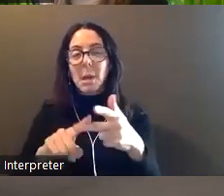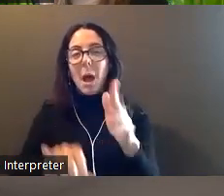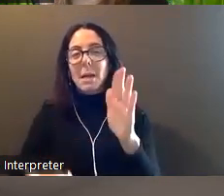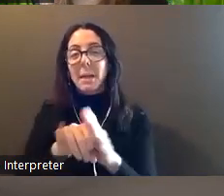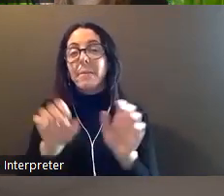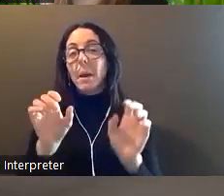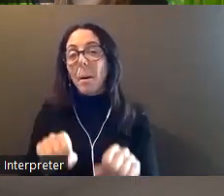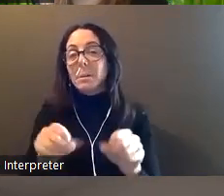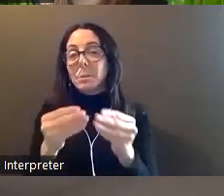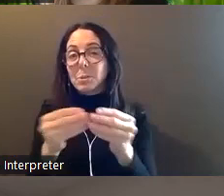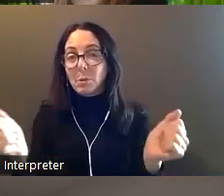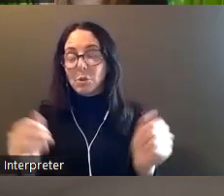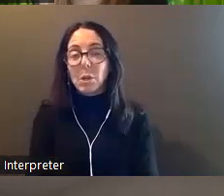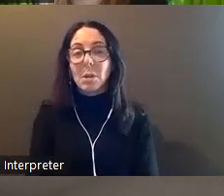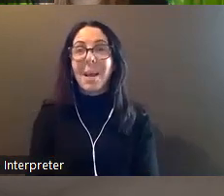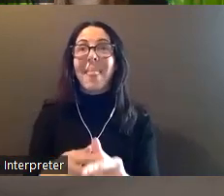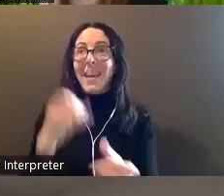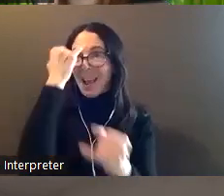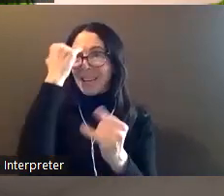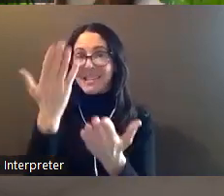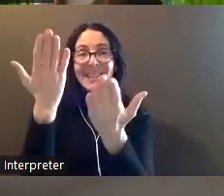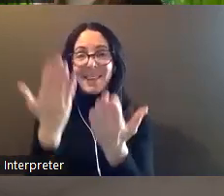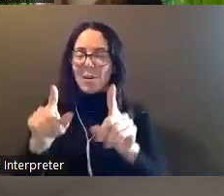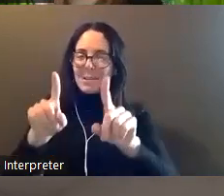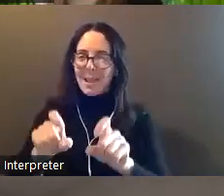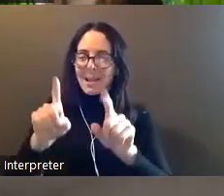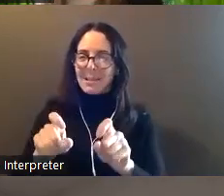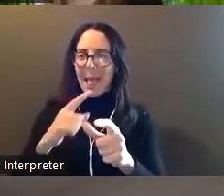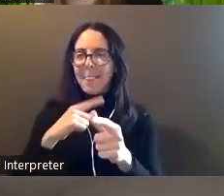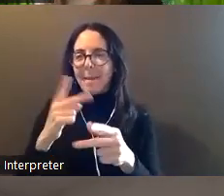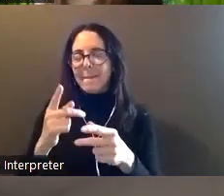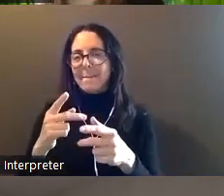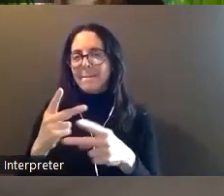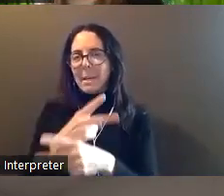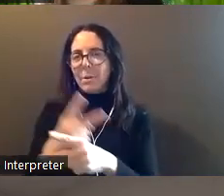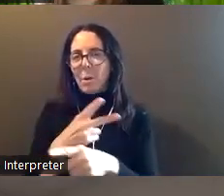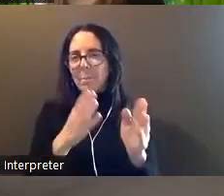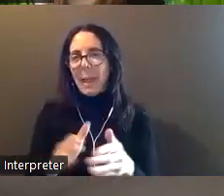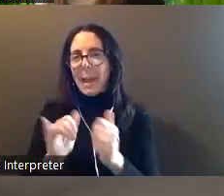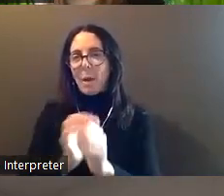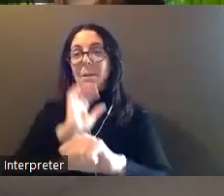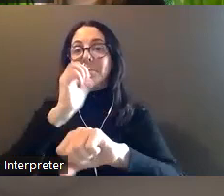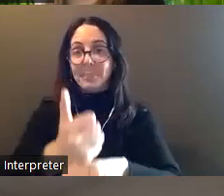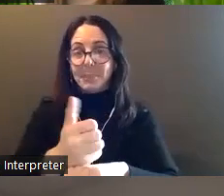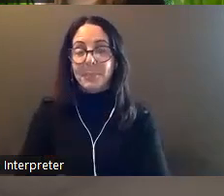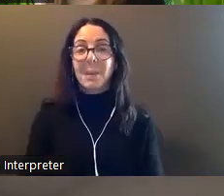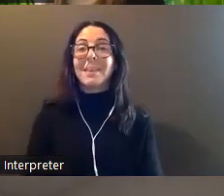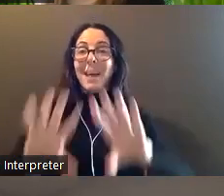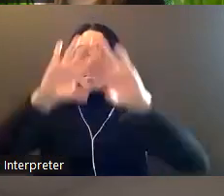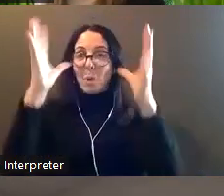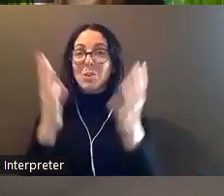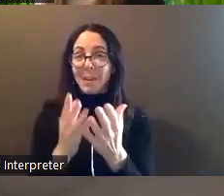solutions, test our ideas, and plan for implementation. In the end, the 6-week